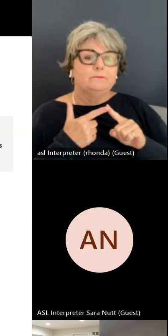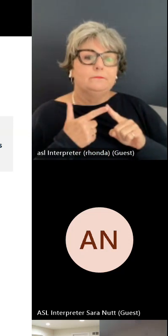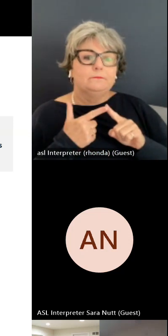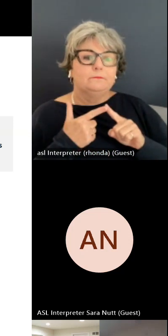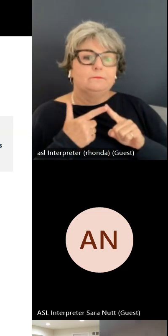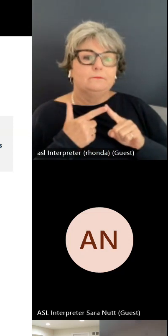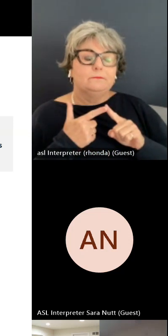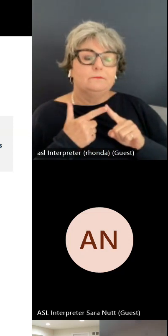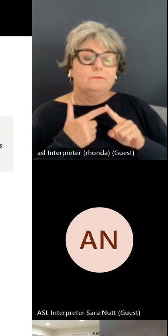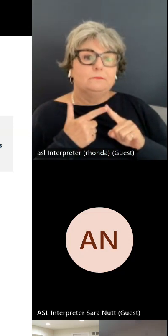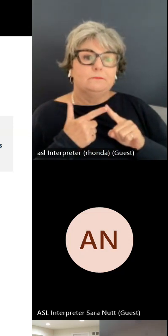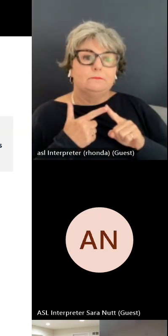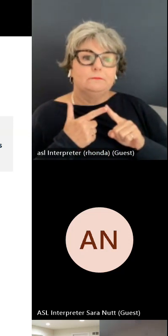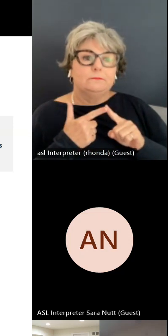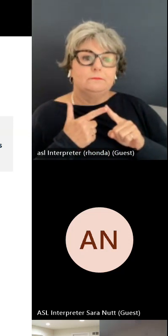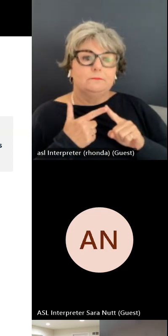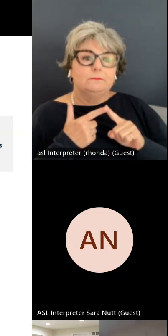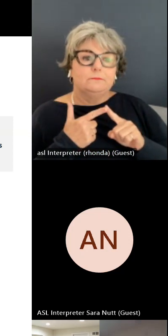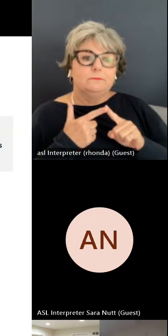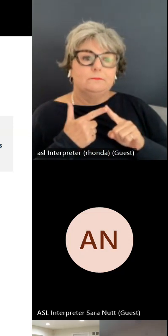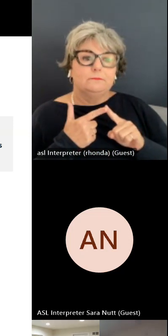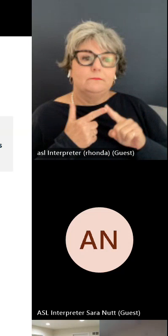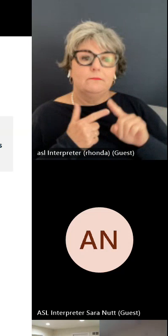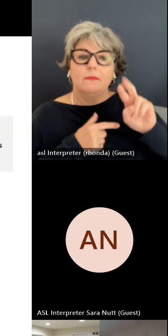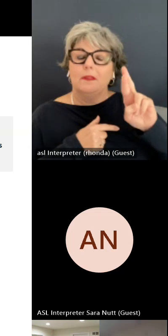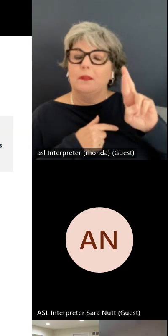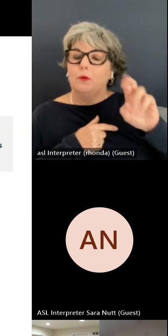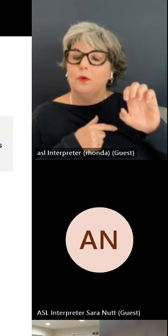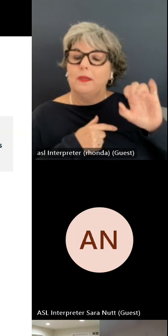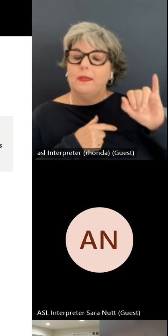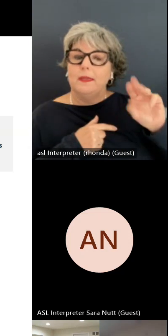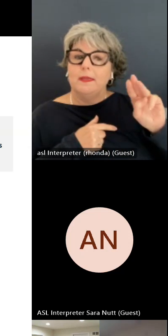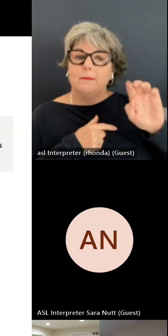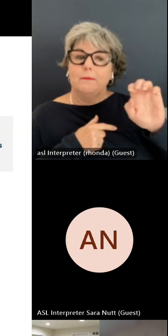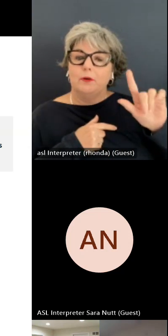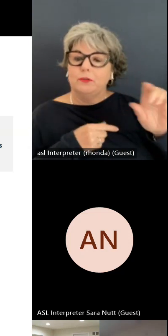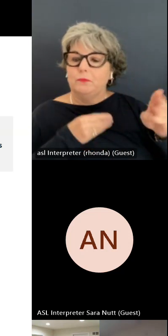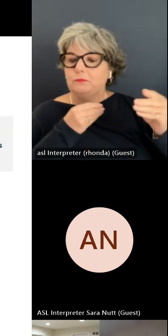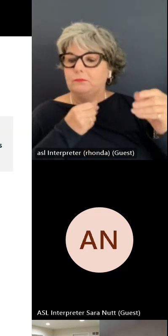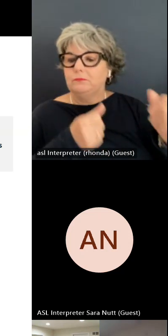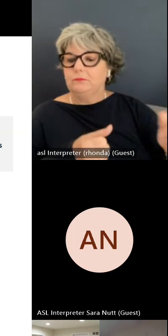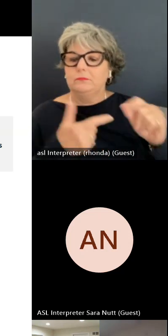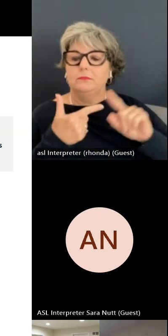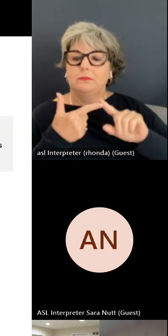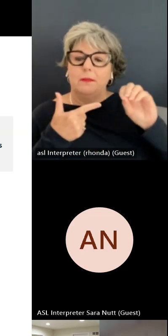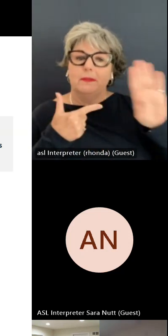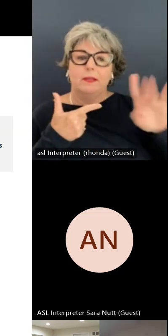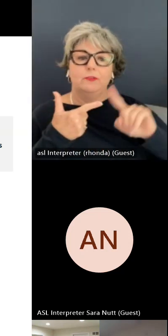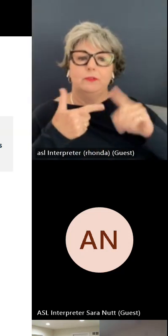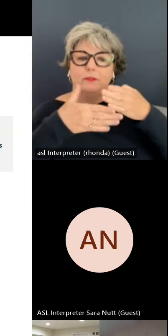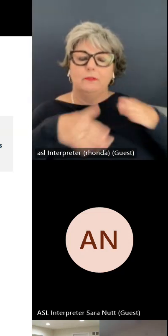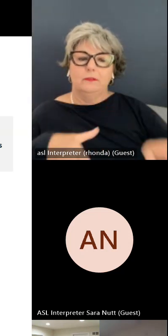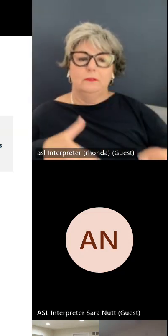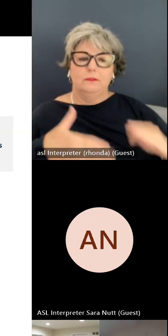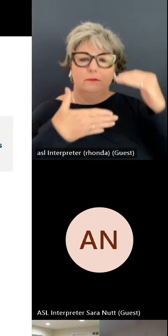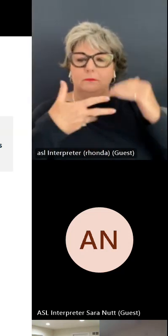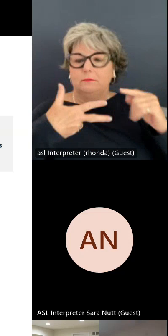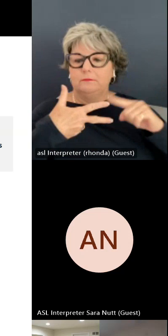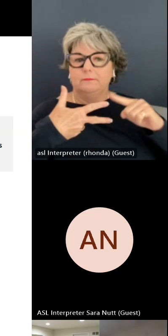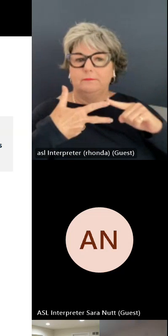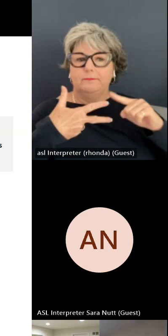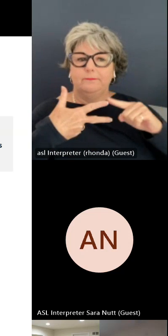sorry. And then there's reimbursable obligations. And then they also are broken out in your